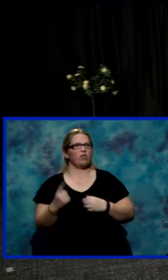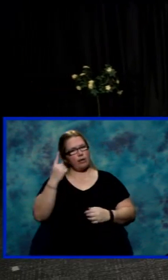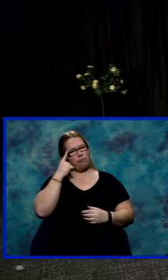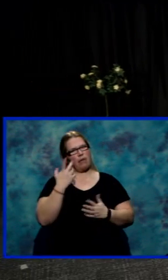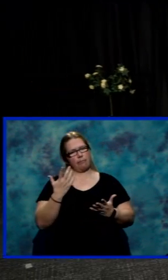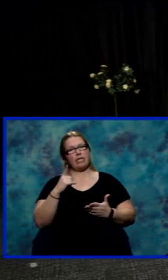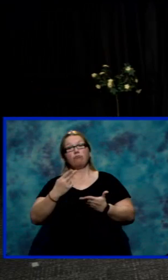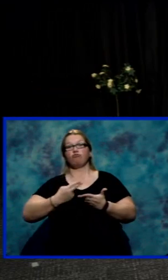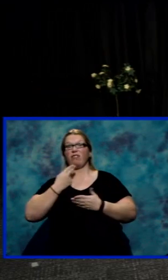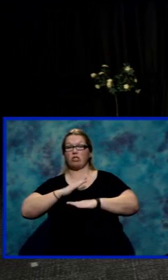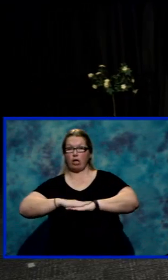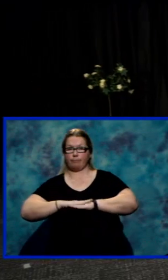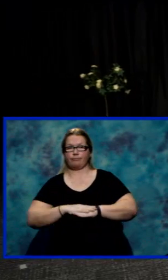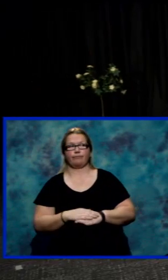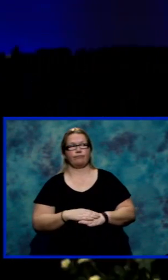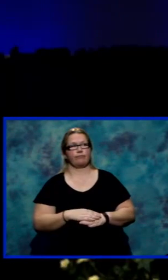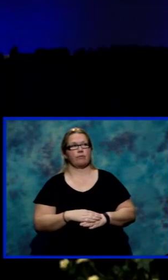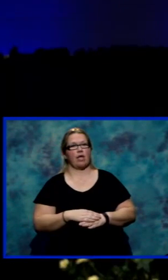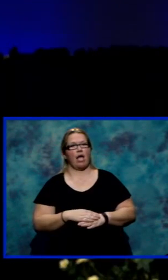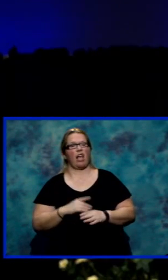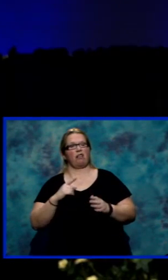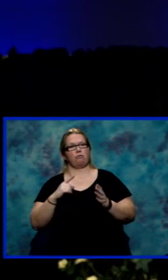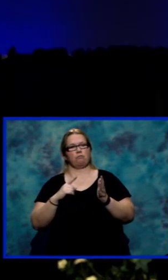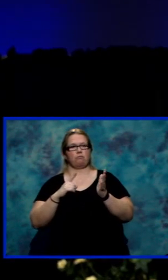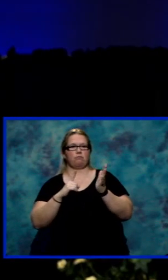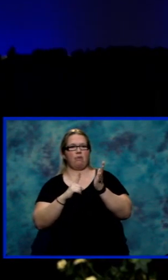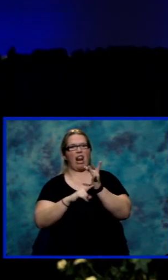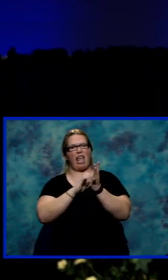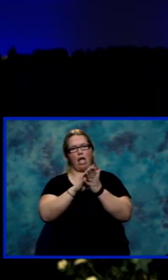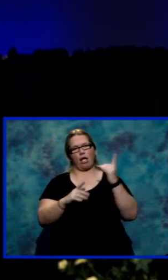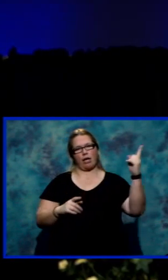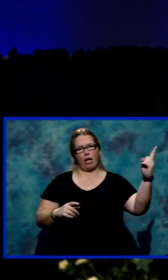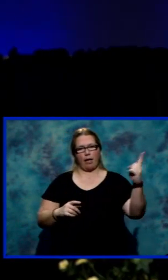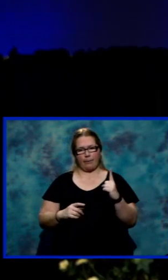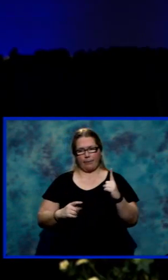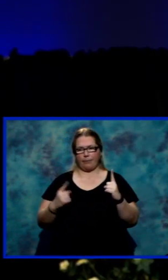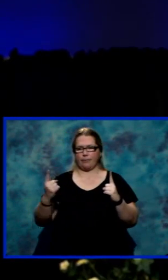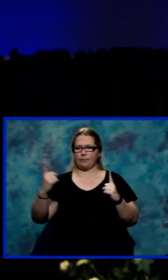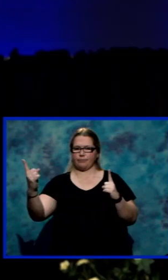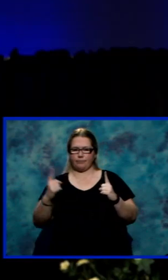time, and disgusting comes in to the deceiver who's looking at his ewe.